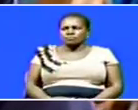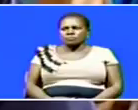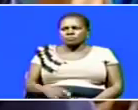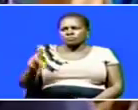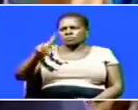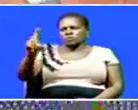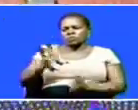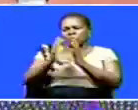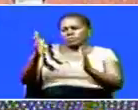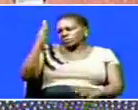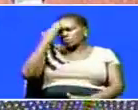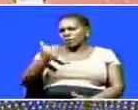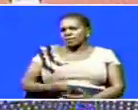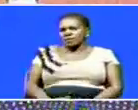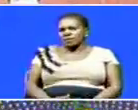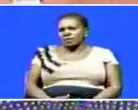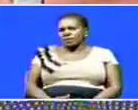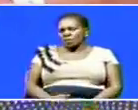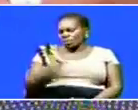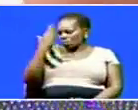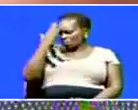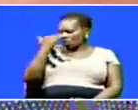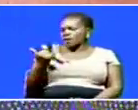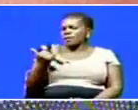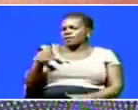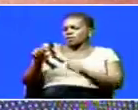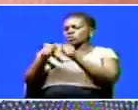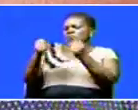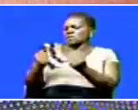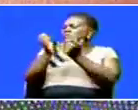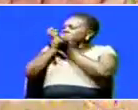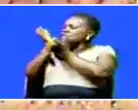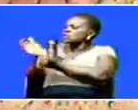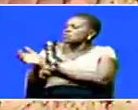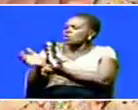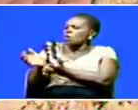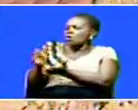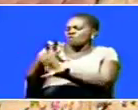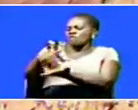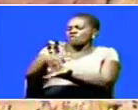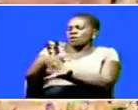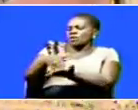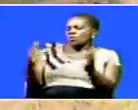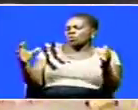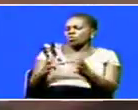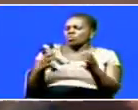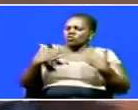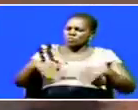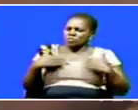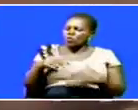big question, why? Why then has society neglected one of its most vulnerable group of